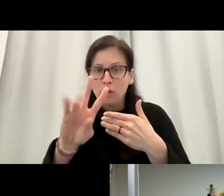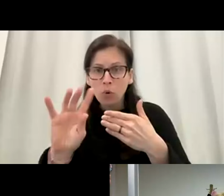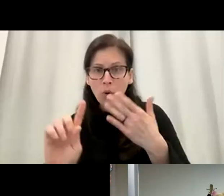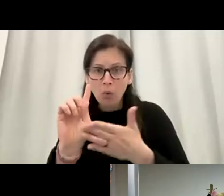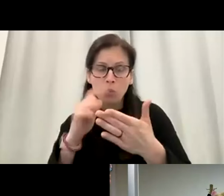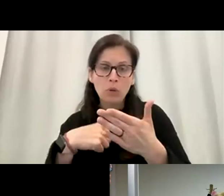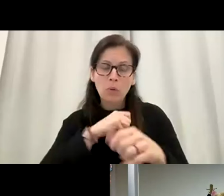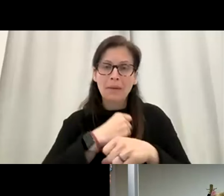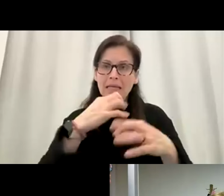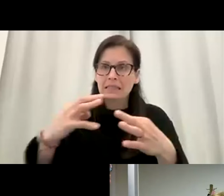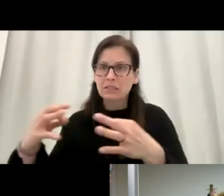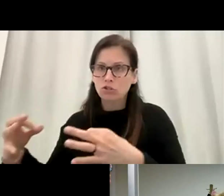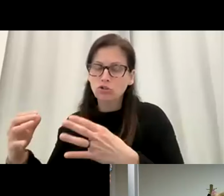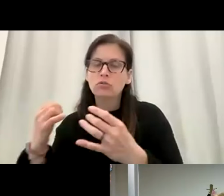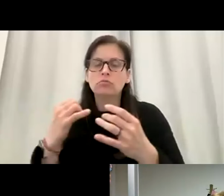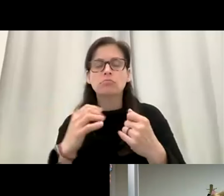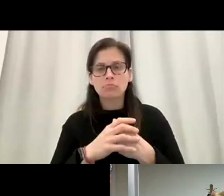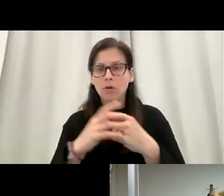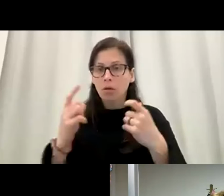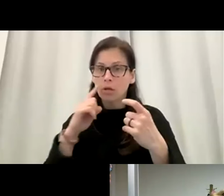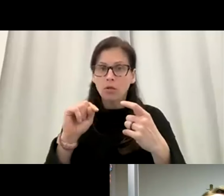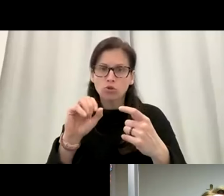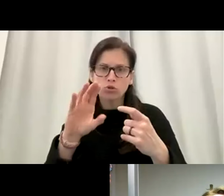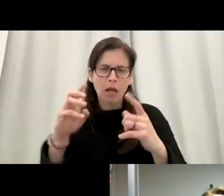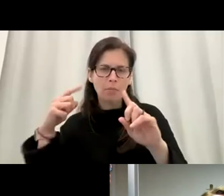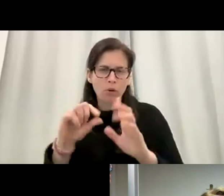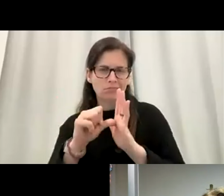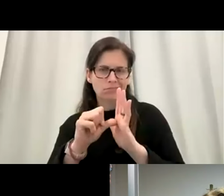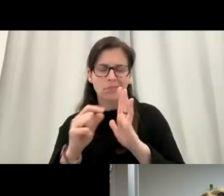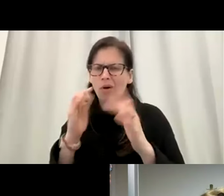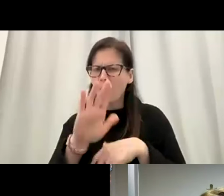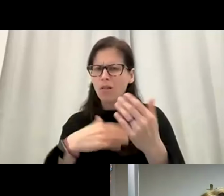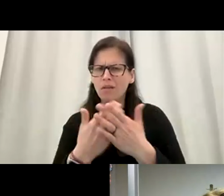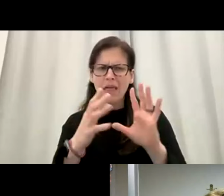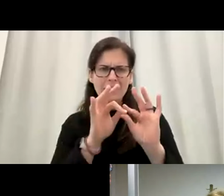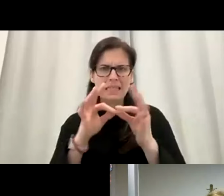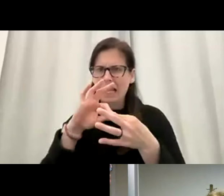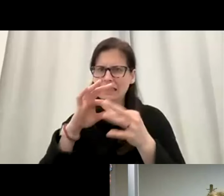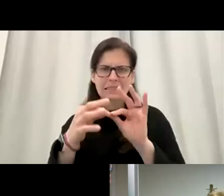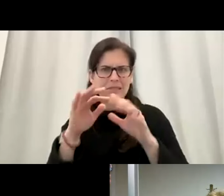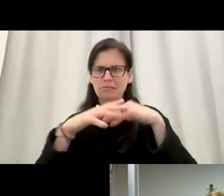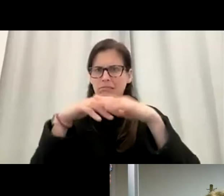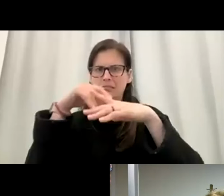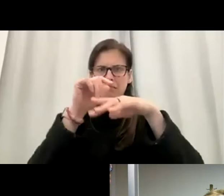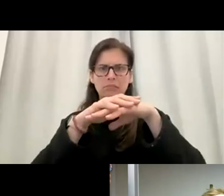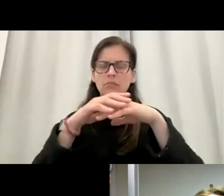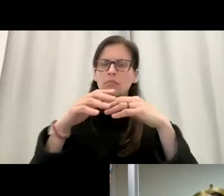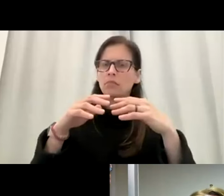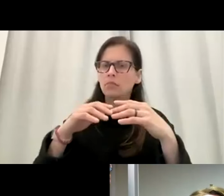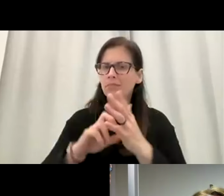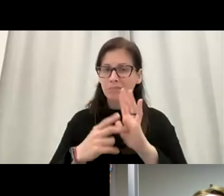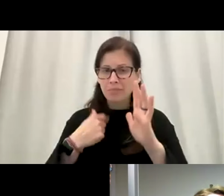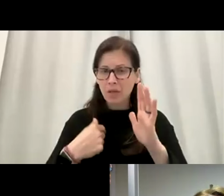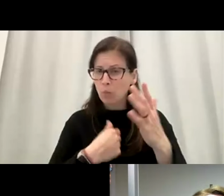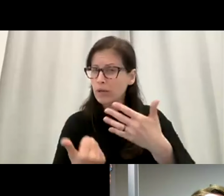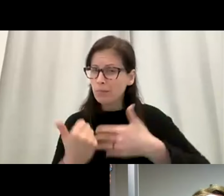making those final calls. But to Thomas' point, all of these things are so interconnected that we